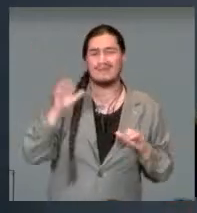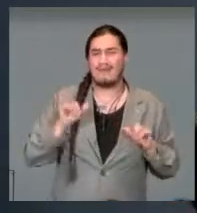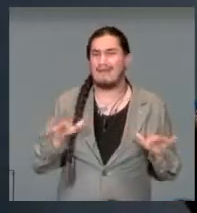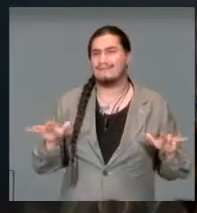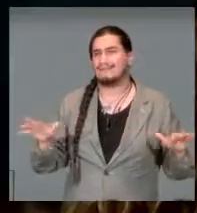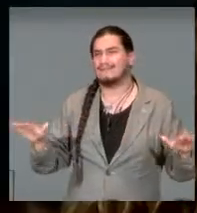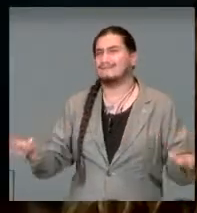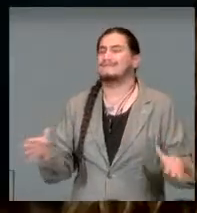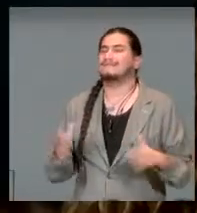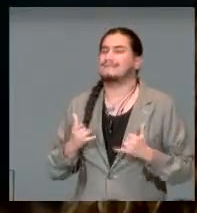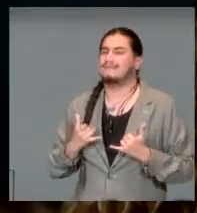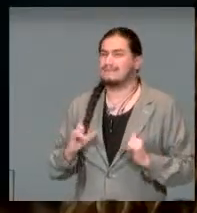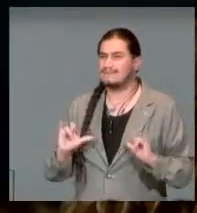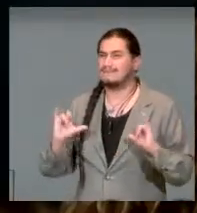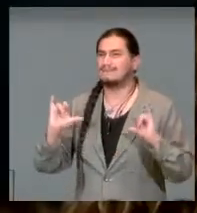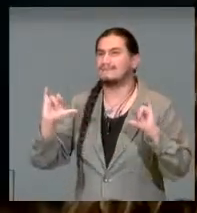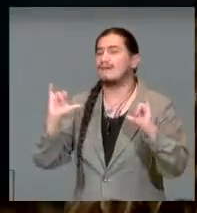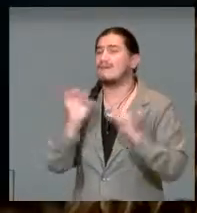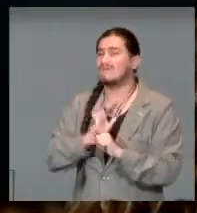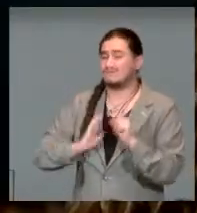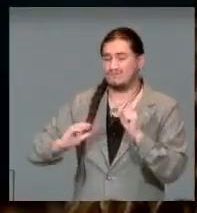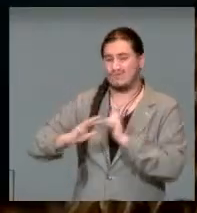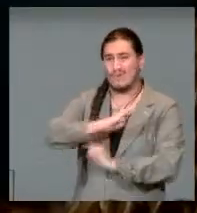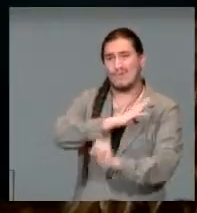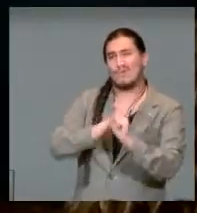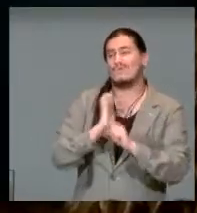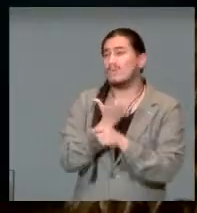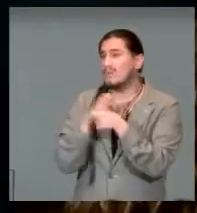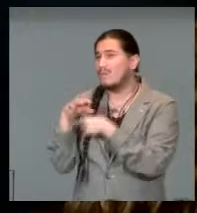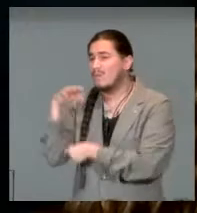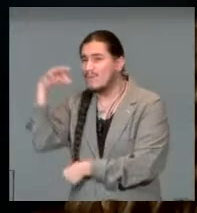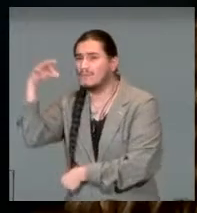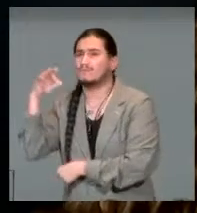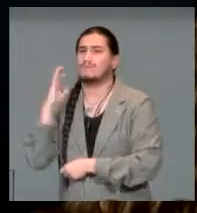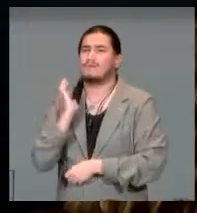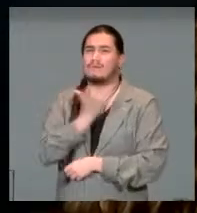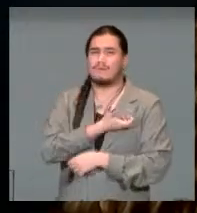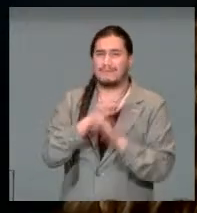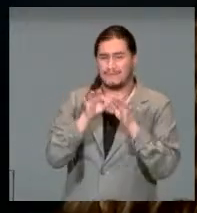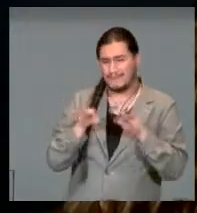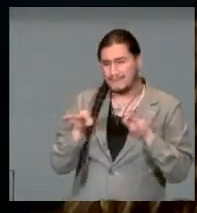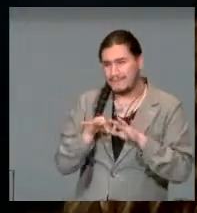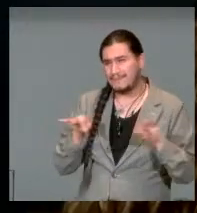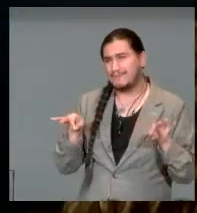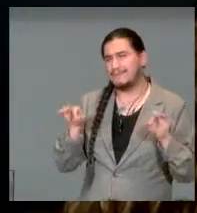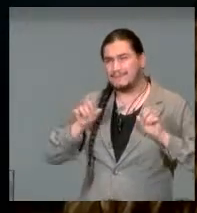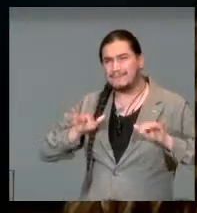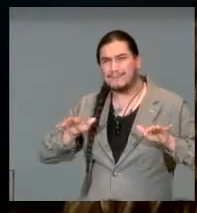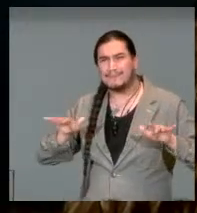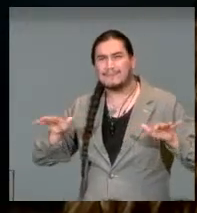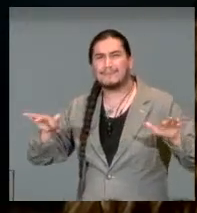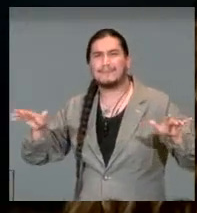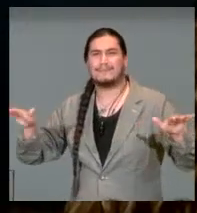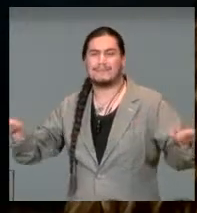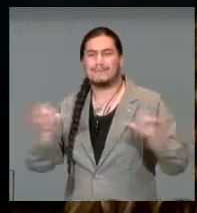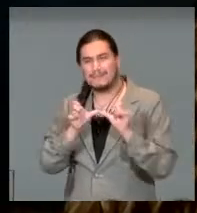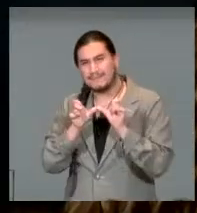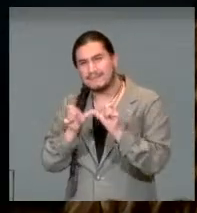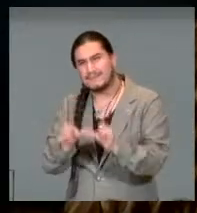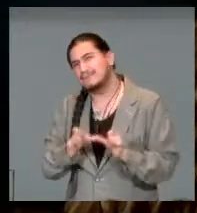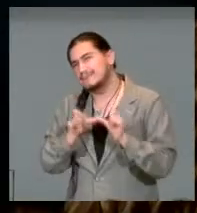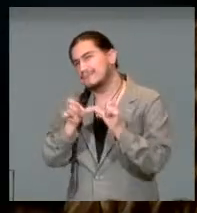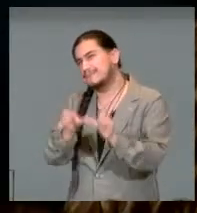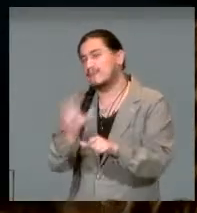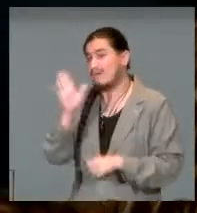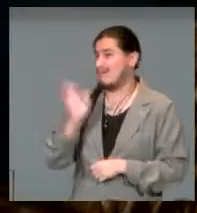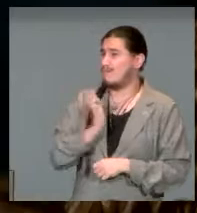radioactive. Our shadows, our ghosts, our words, radioactive. Our